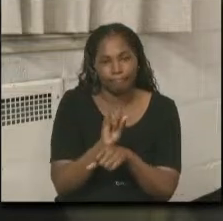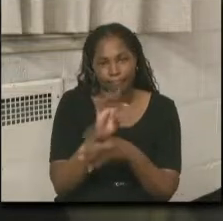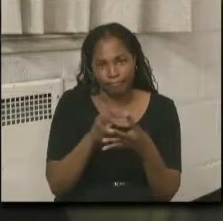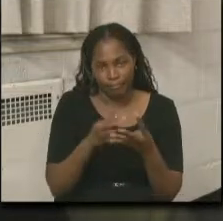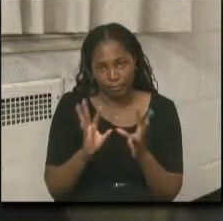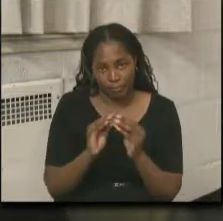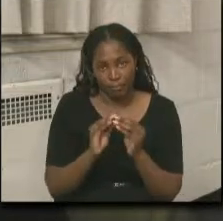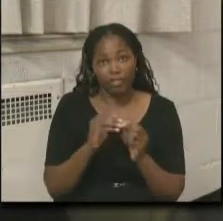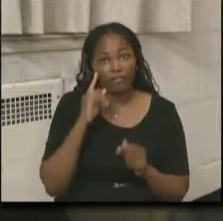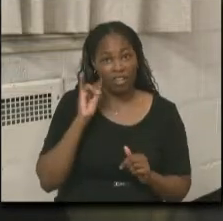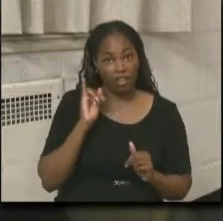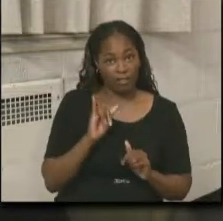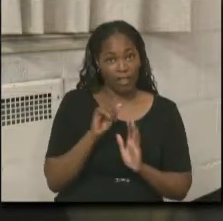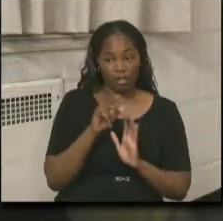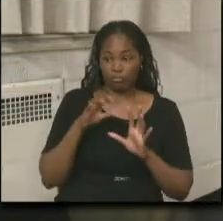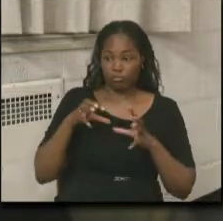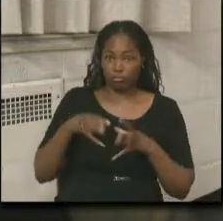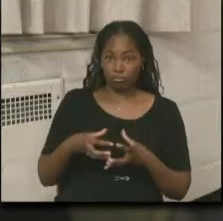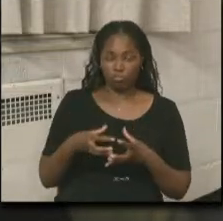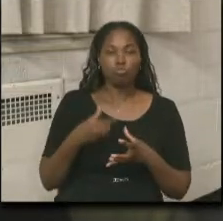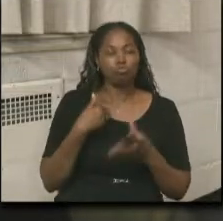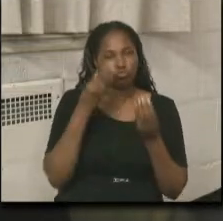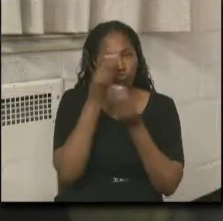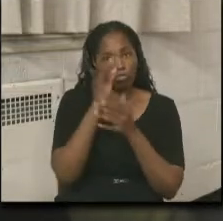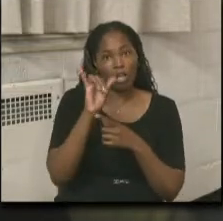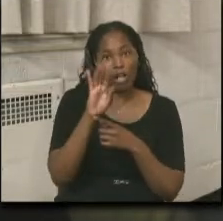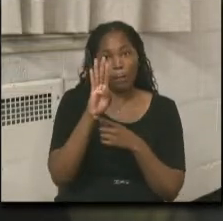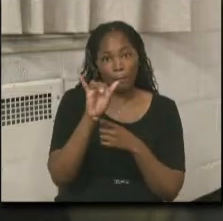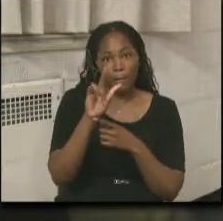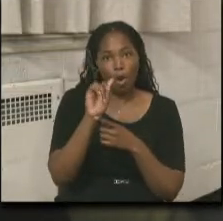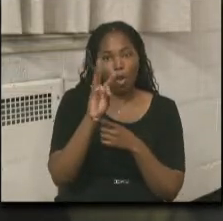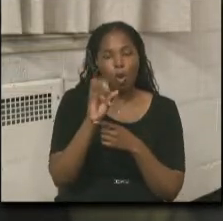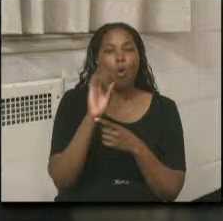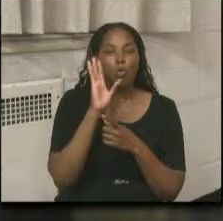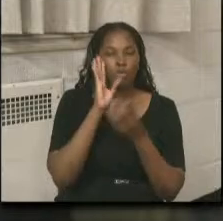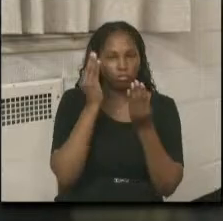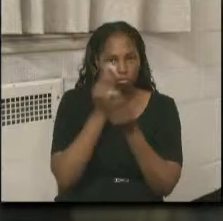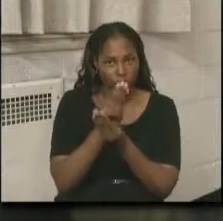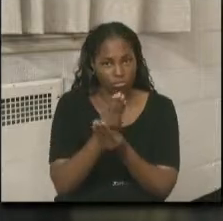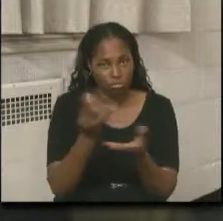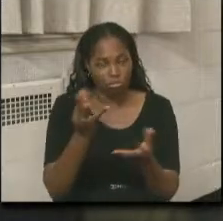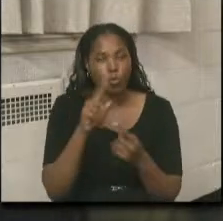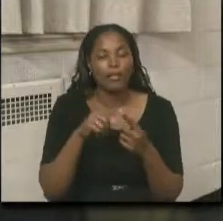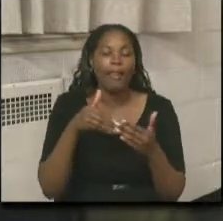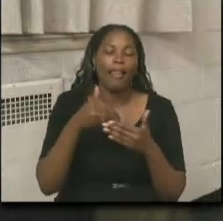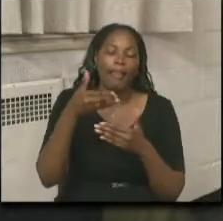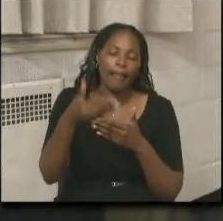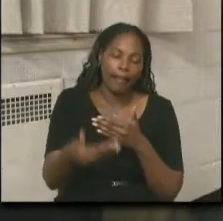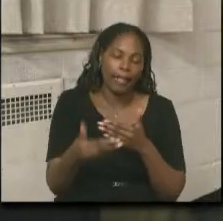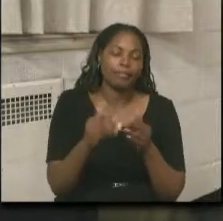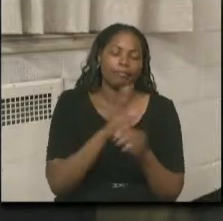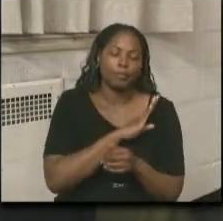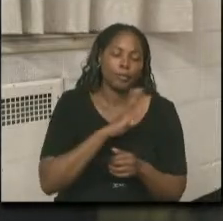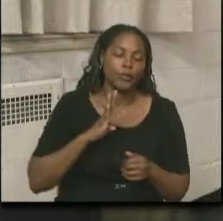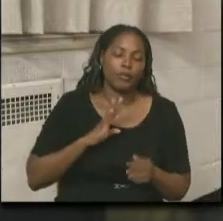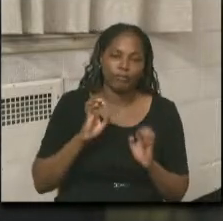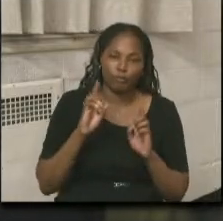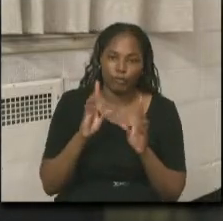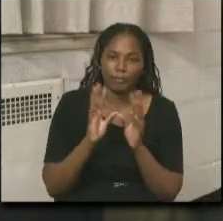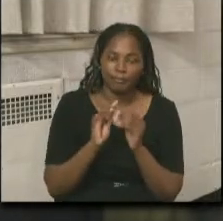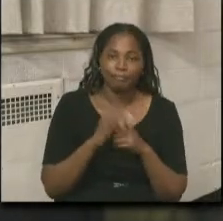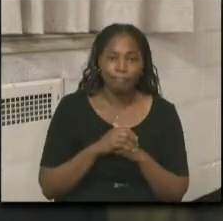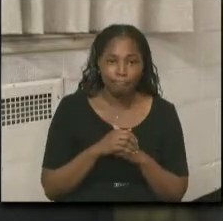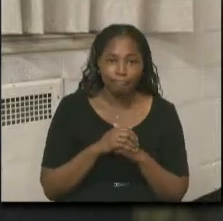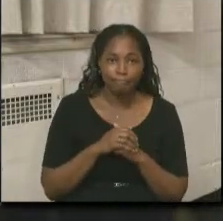and Governance Committee, I'm announcing that the bylaws will be advanced as first reader at the next scheduled board of Education meeting.